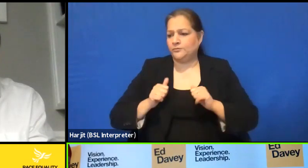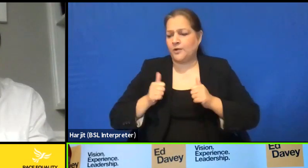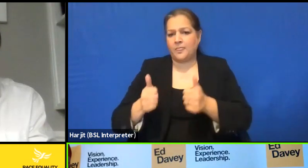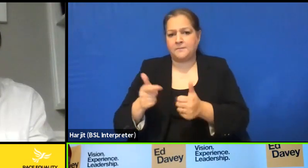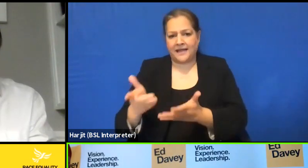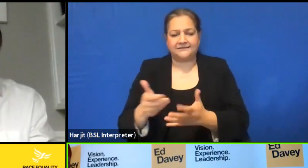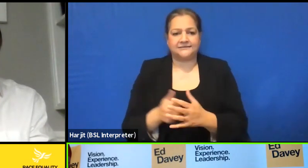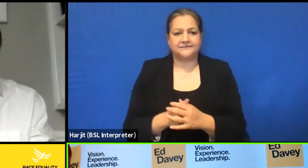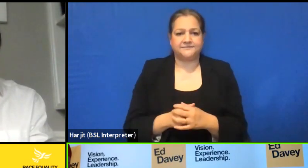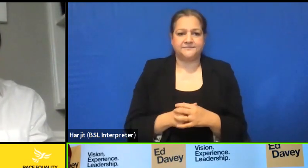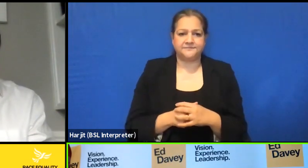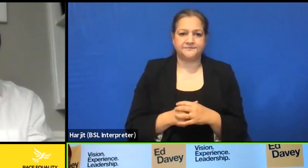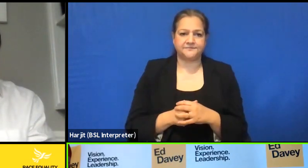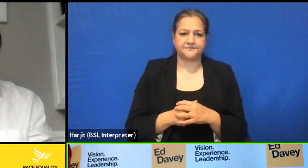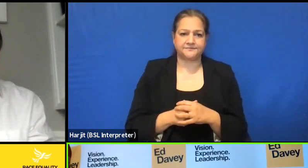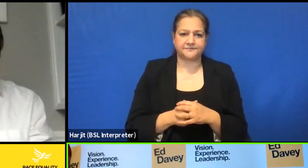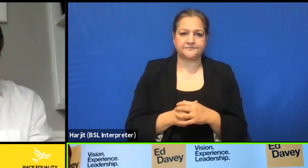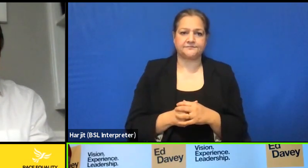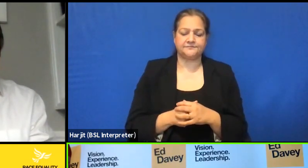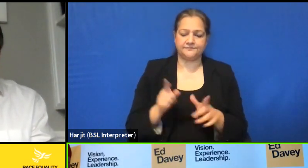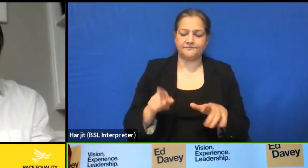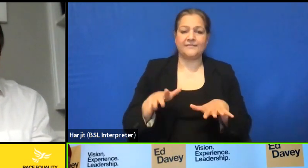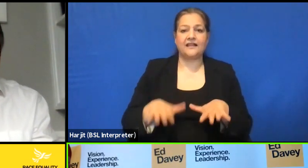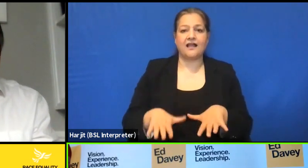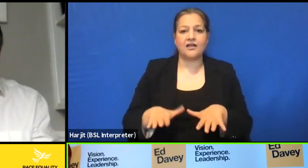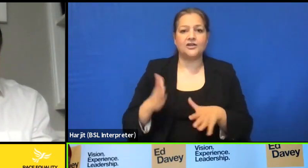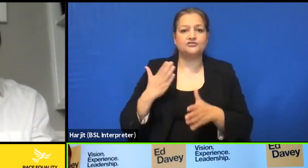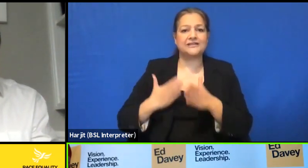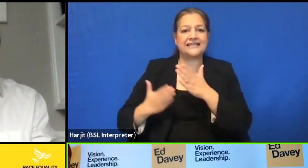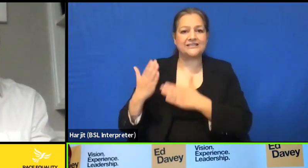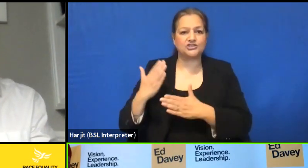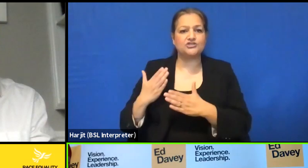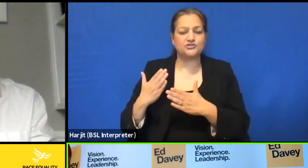of the history of our country, we do